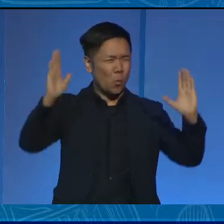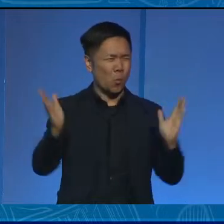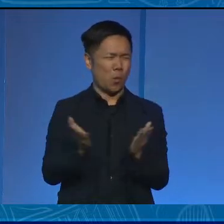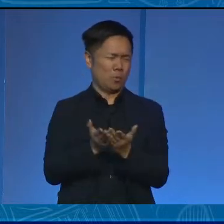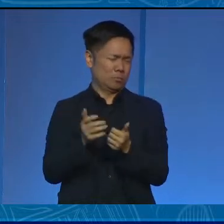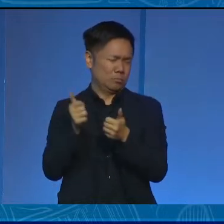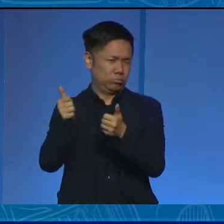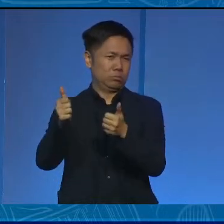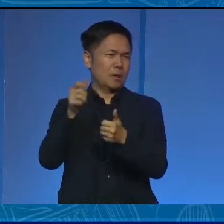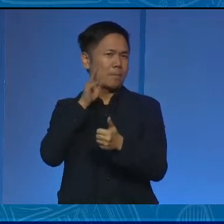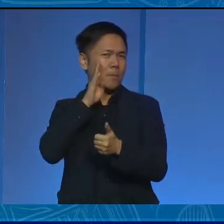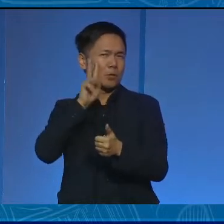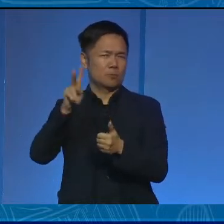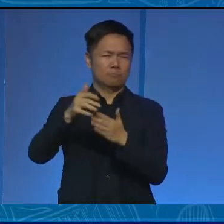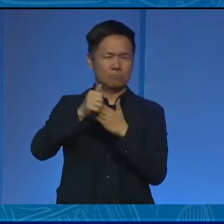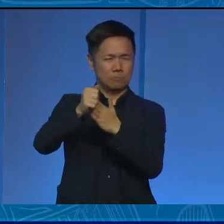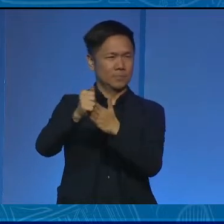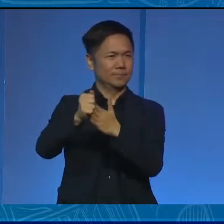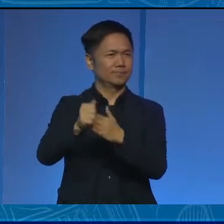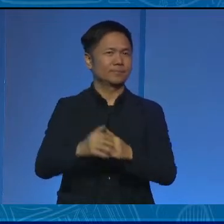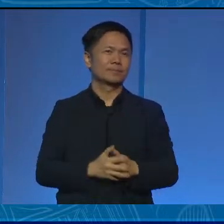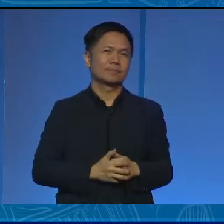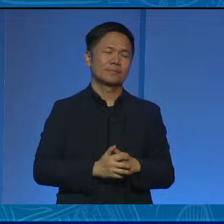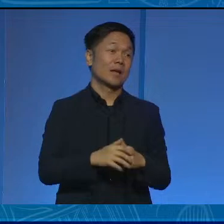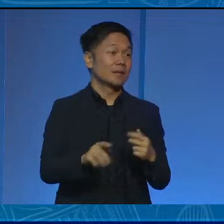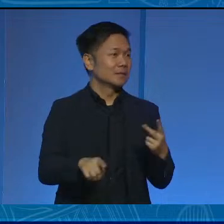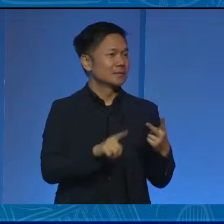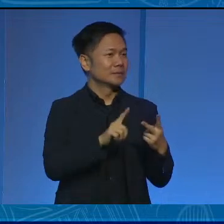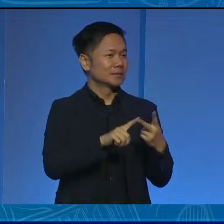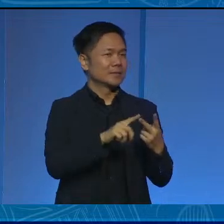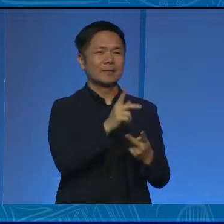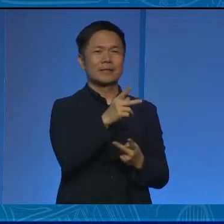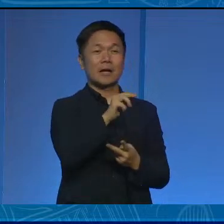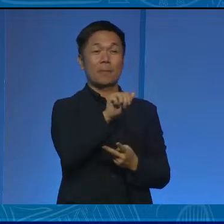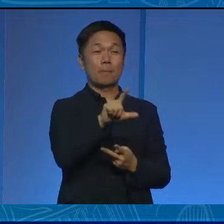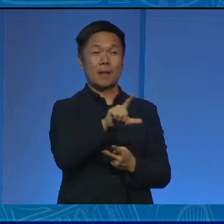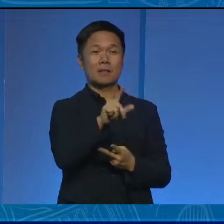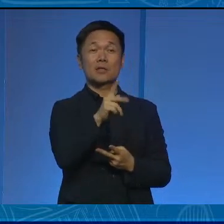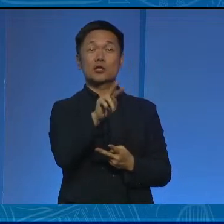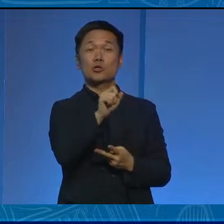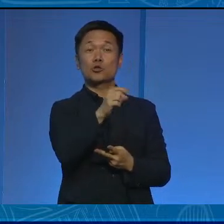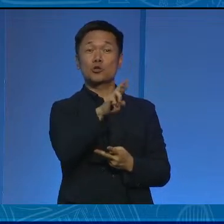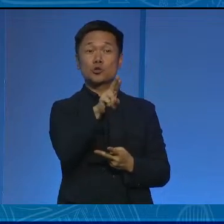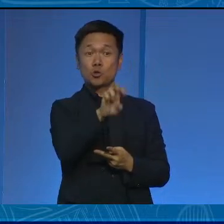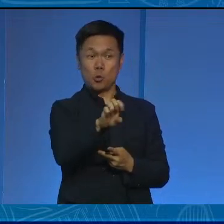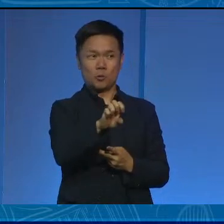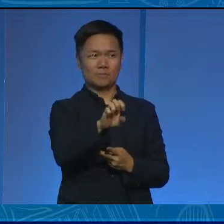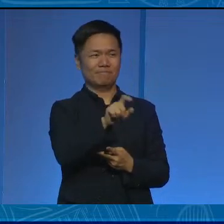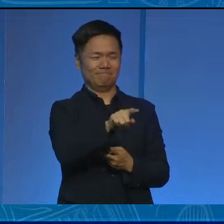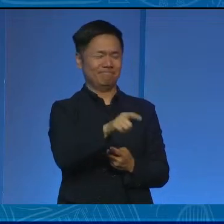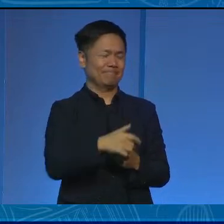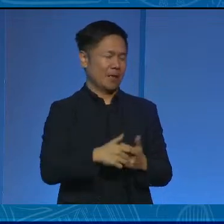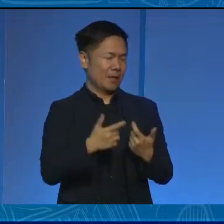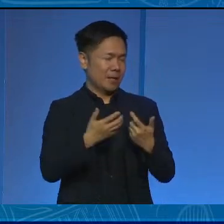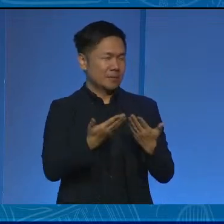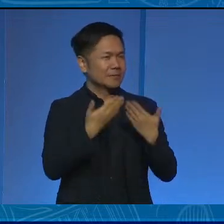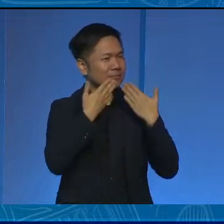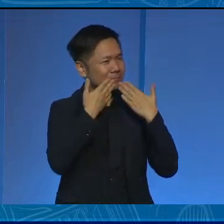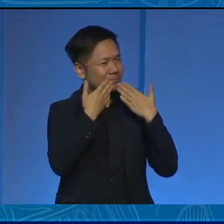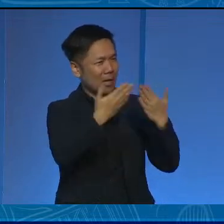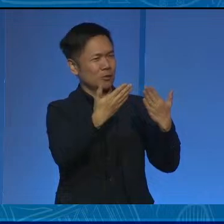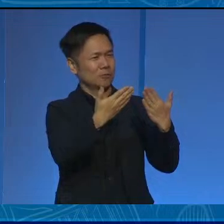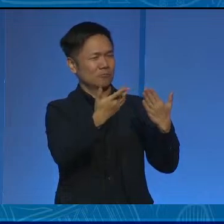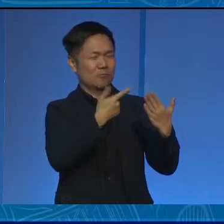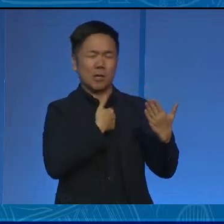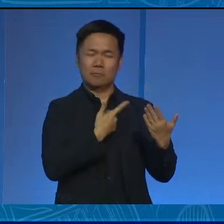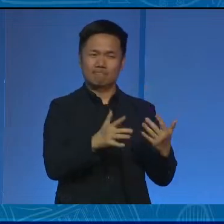Second, we thank His Excellency Kamal Kishore for inviting us to host